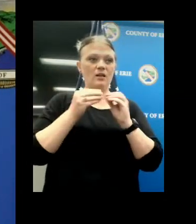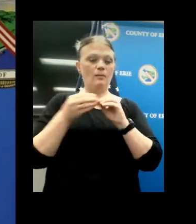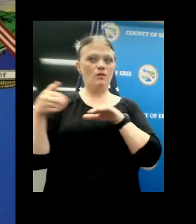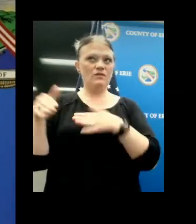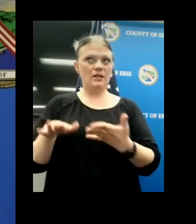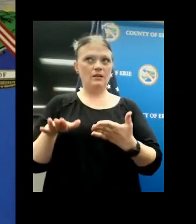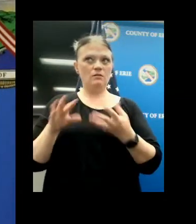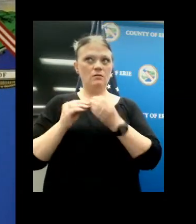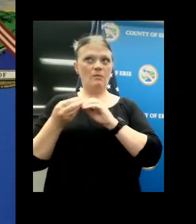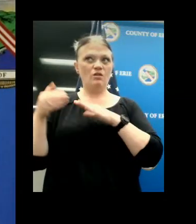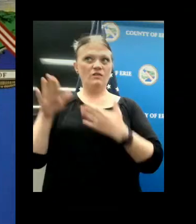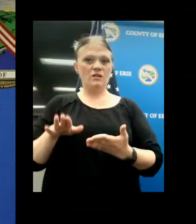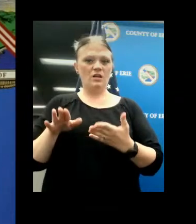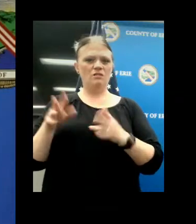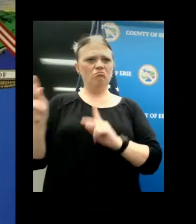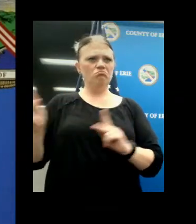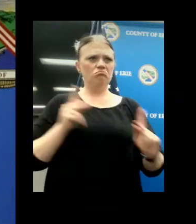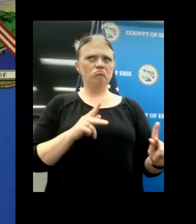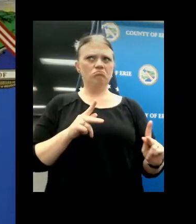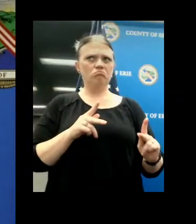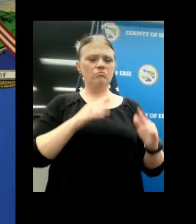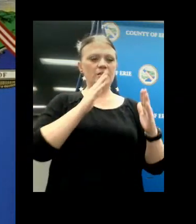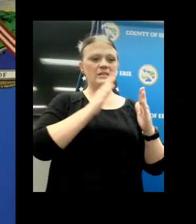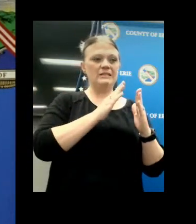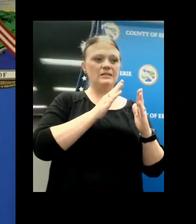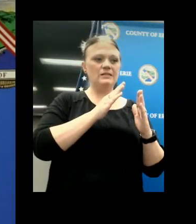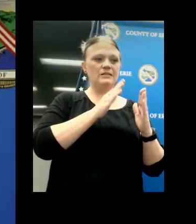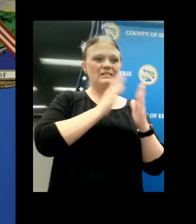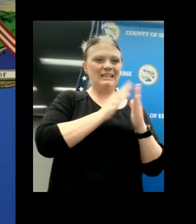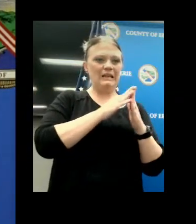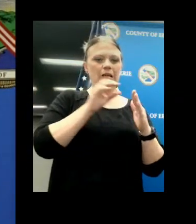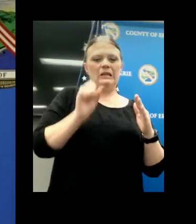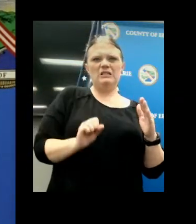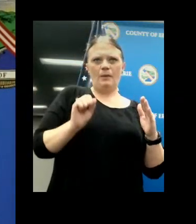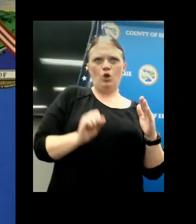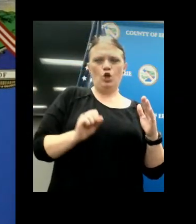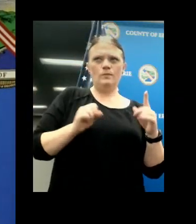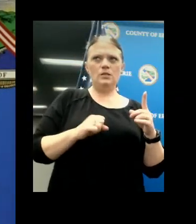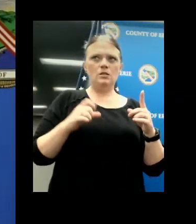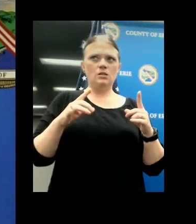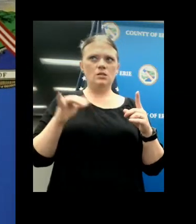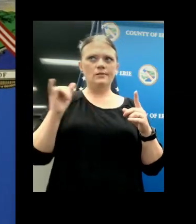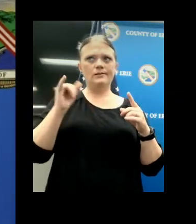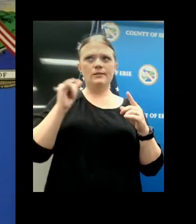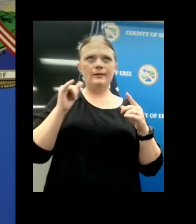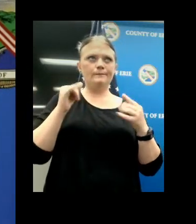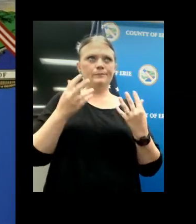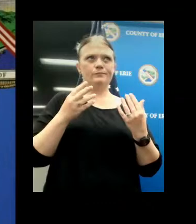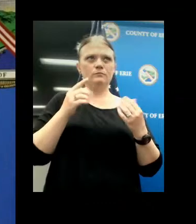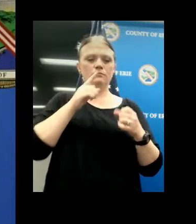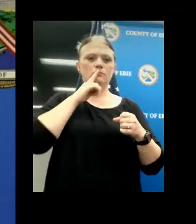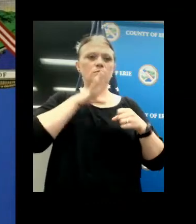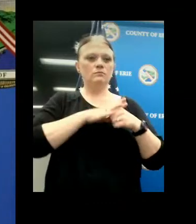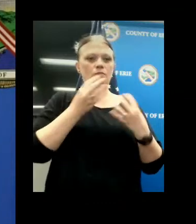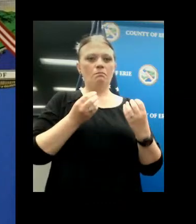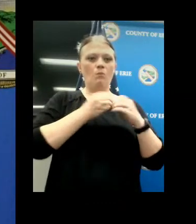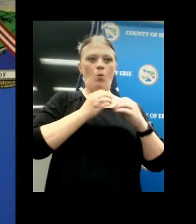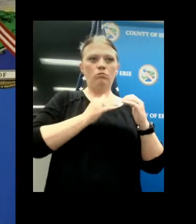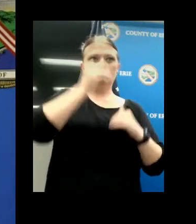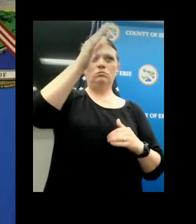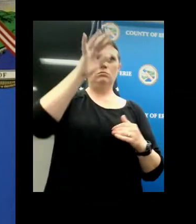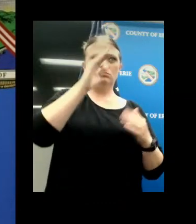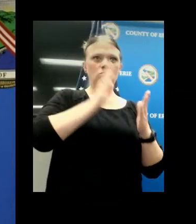number of deaths. The number of deaths is very proportional, city and suburbs, where the number of confirmed cases is far more city